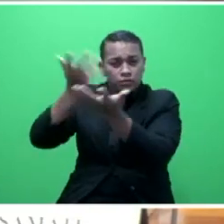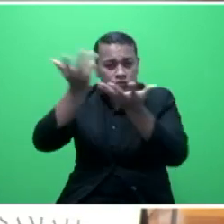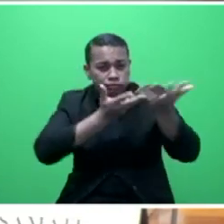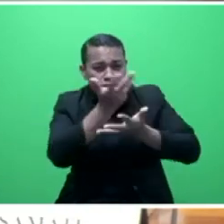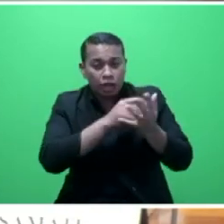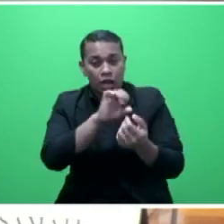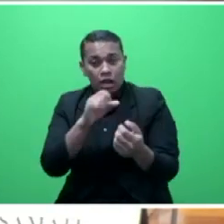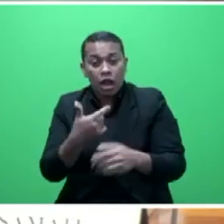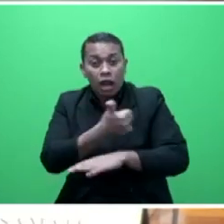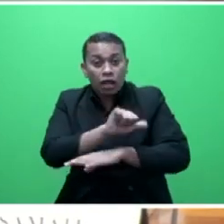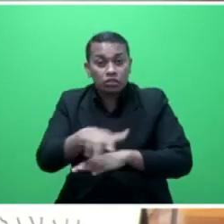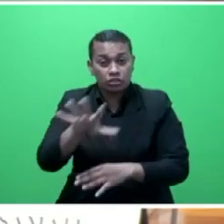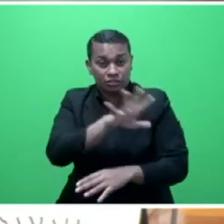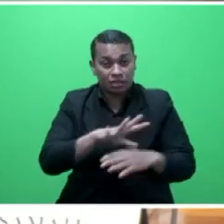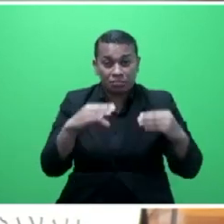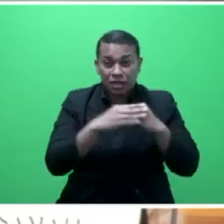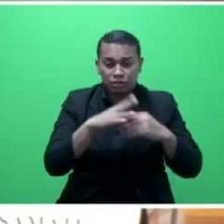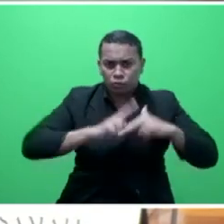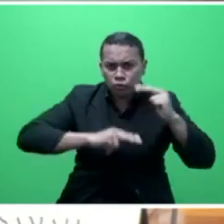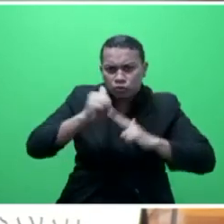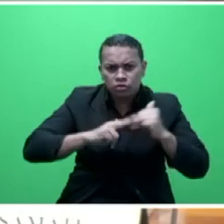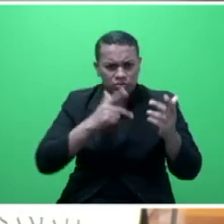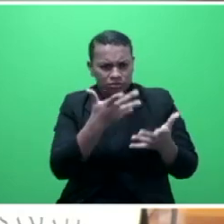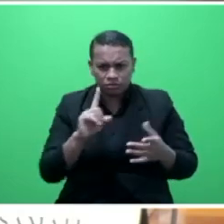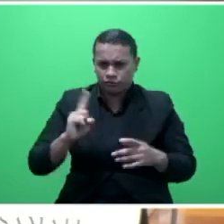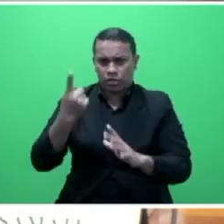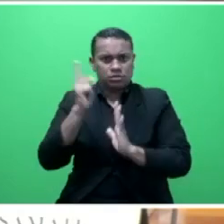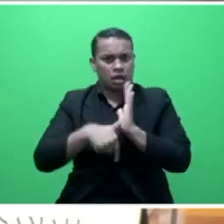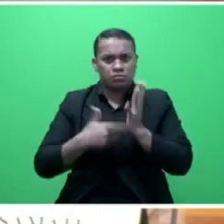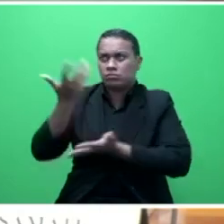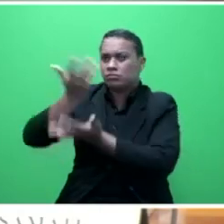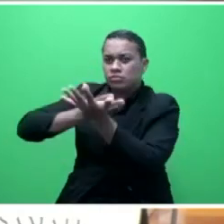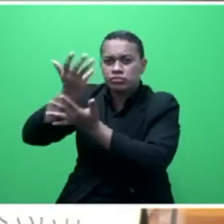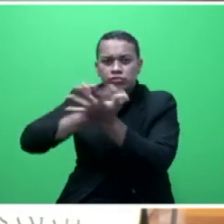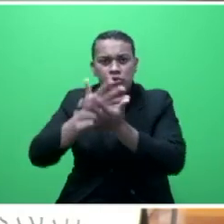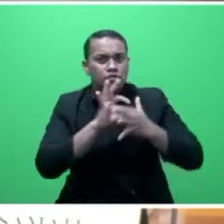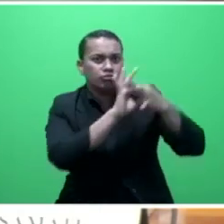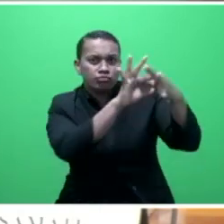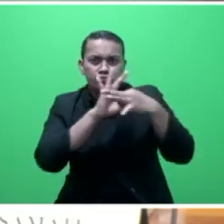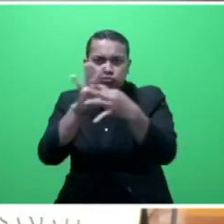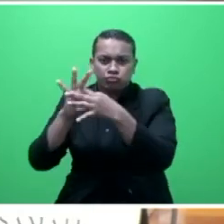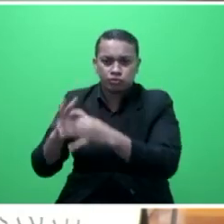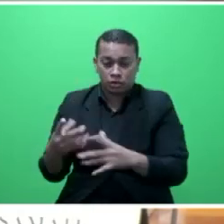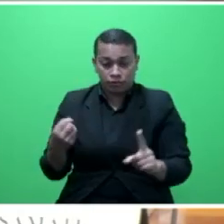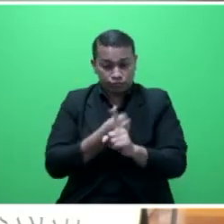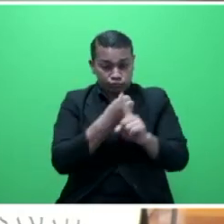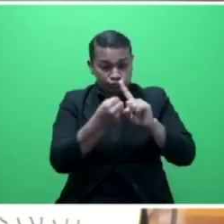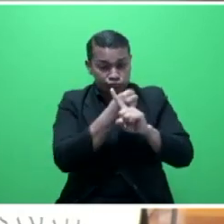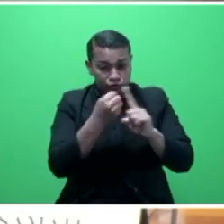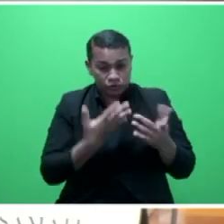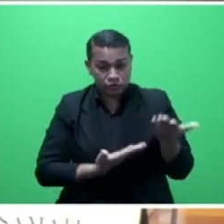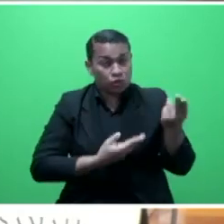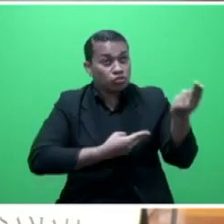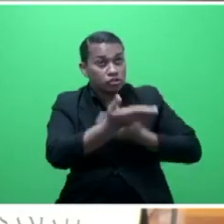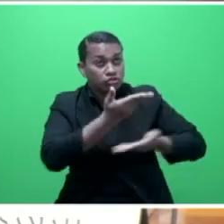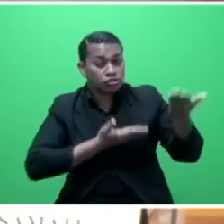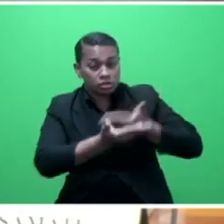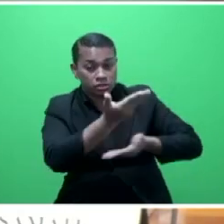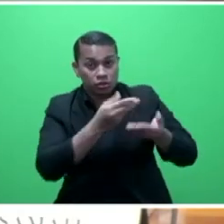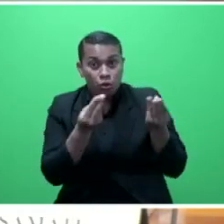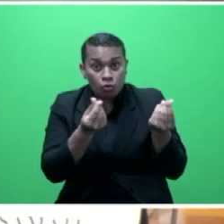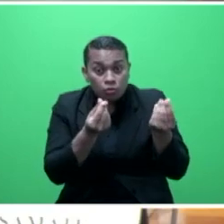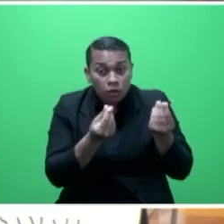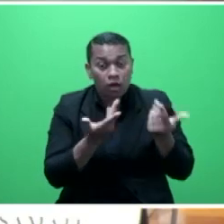Infrastructure Investment Bank for the first time. We have fought hard and negotiated hard for every dollar of this fiscal